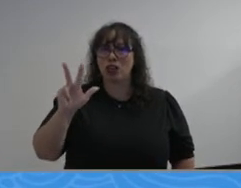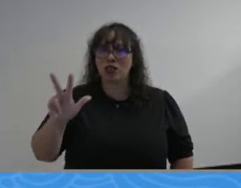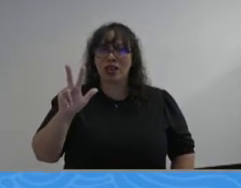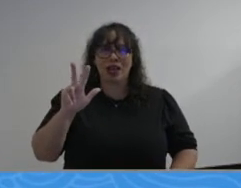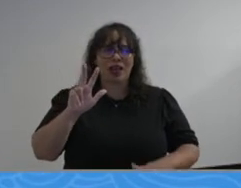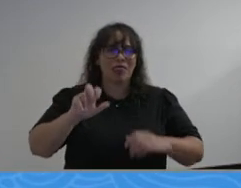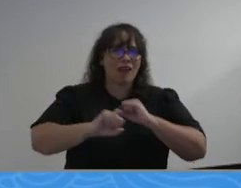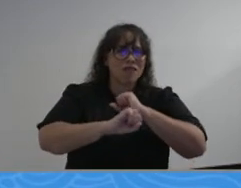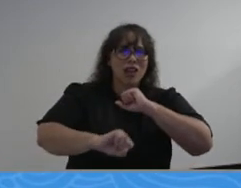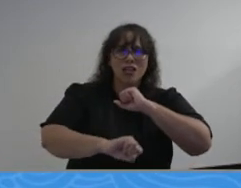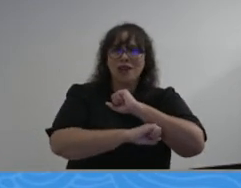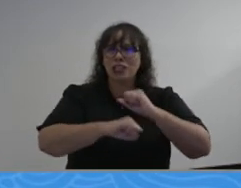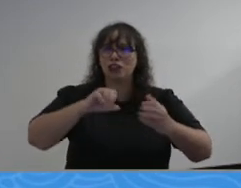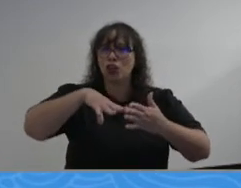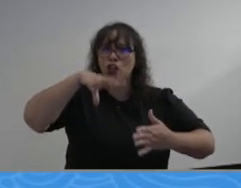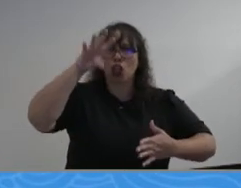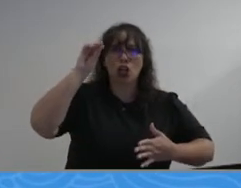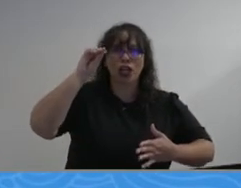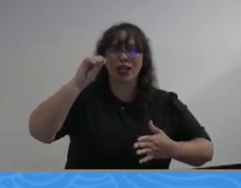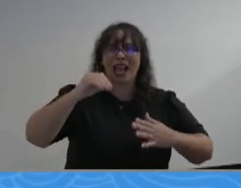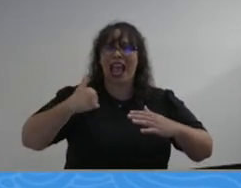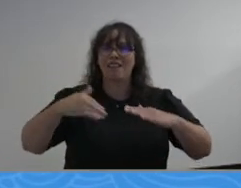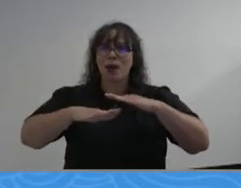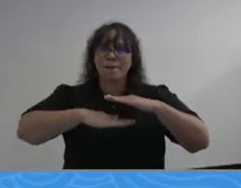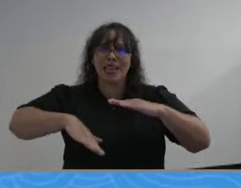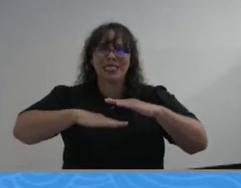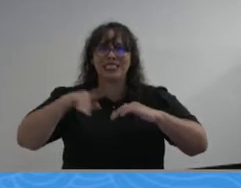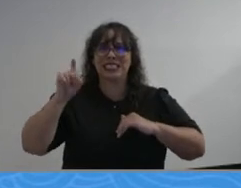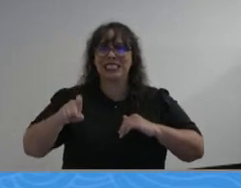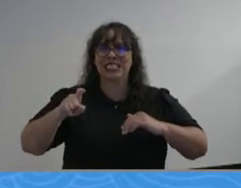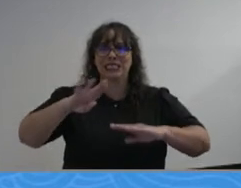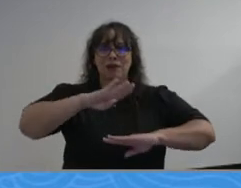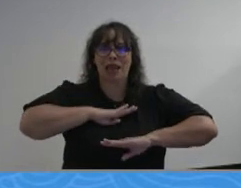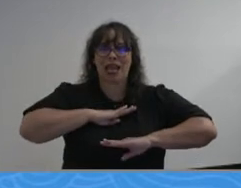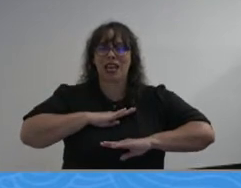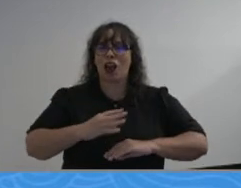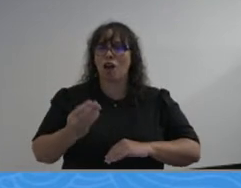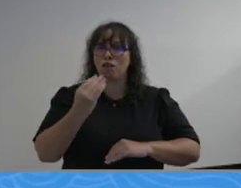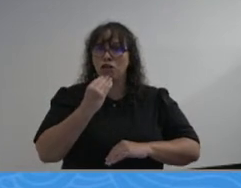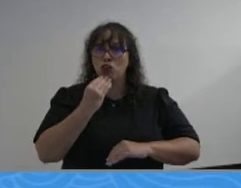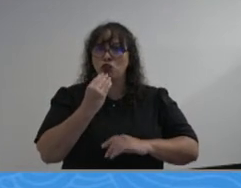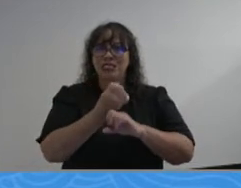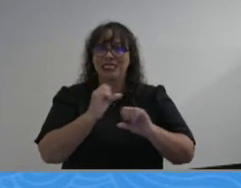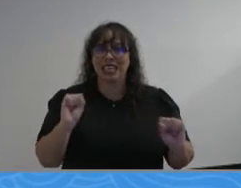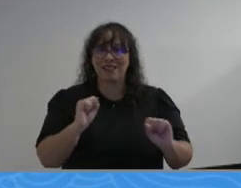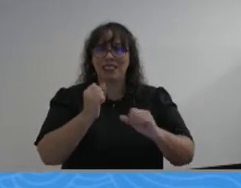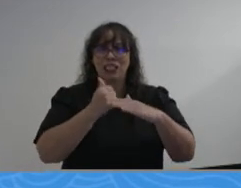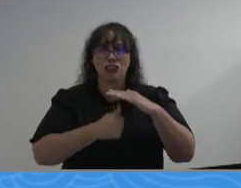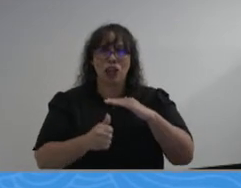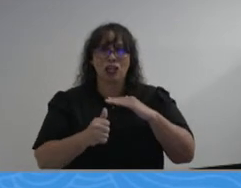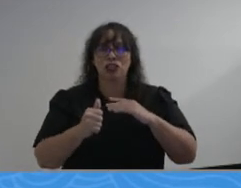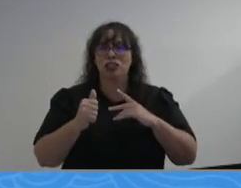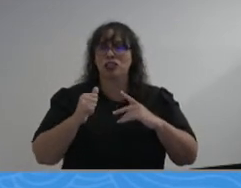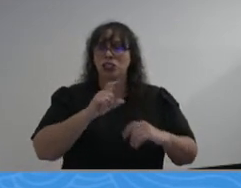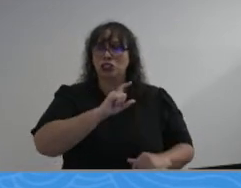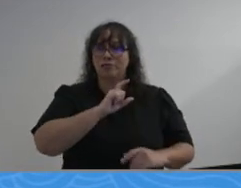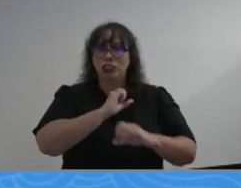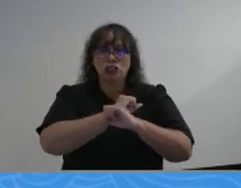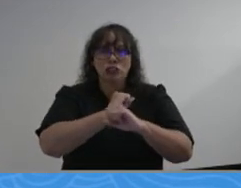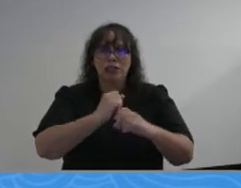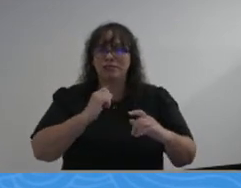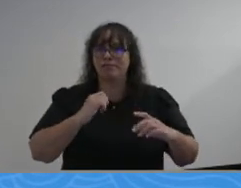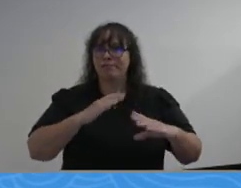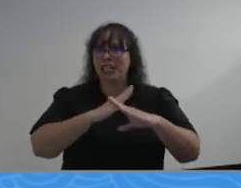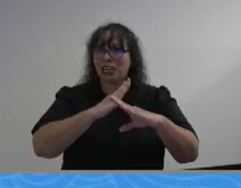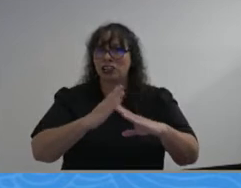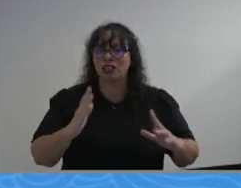aspect to learning is for students to have their most basic needs met: food, safety, shelter, security, protection. And that without those